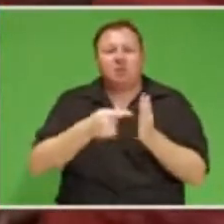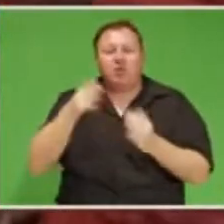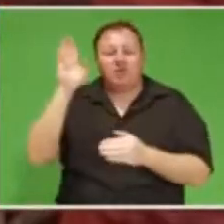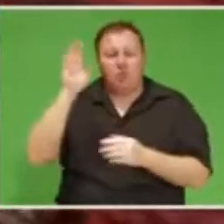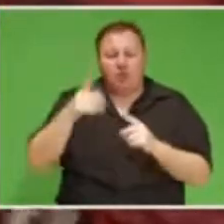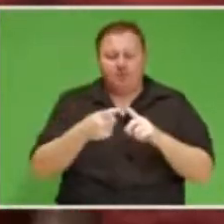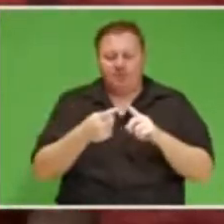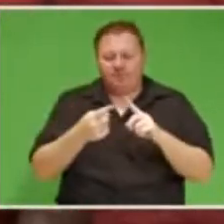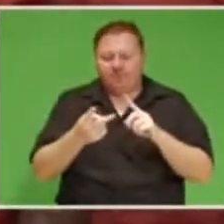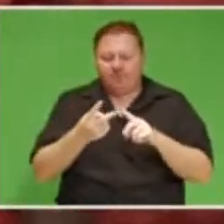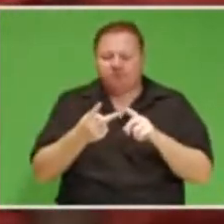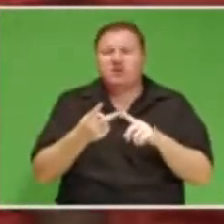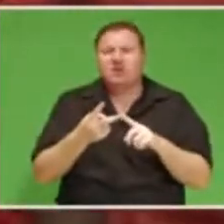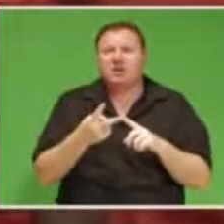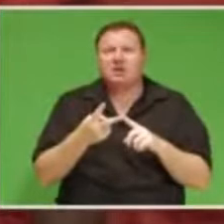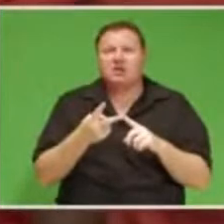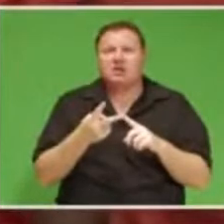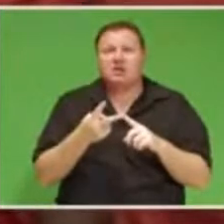two,